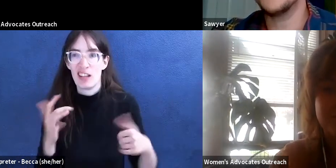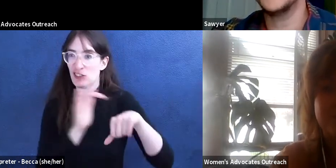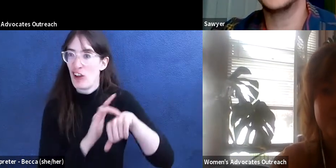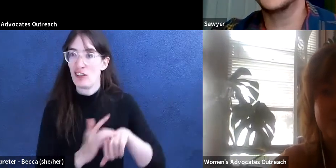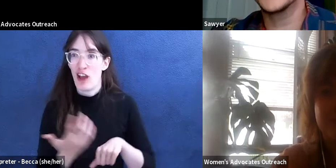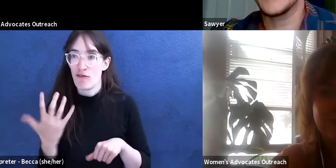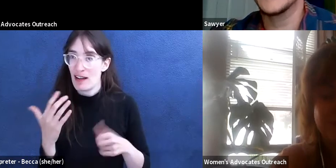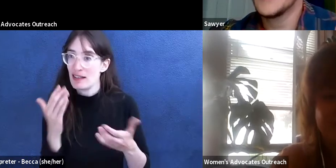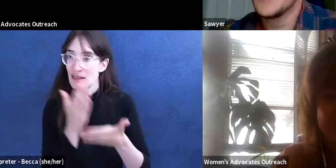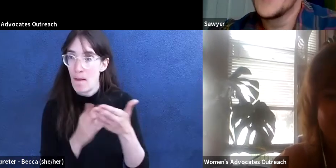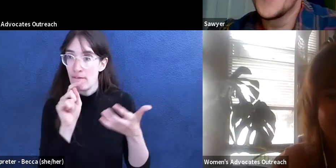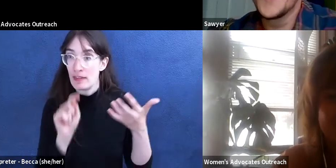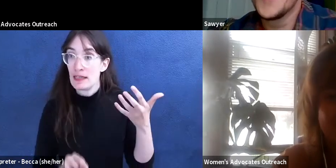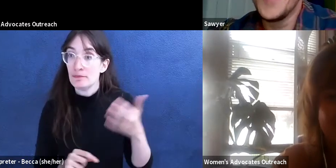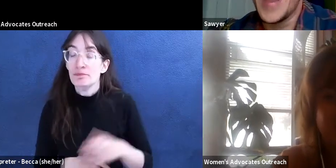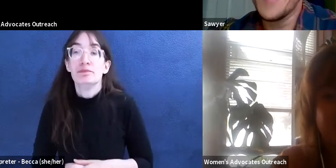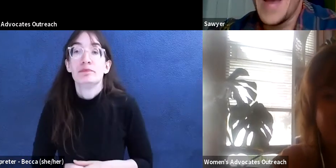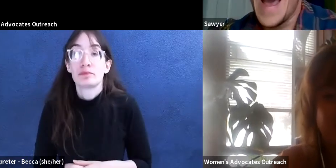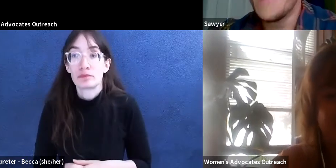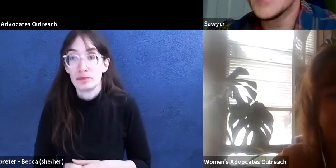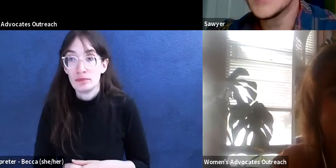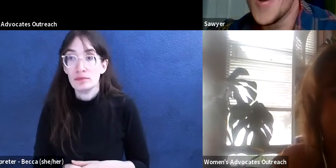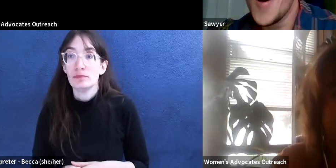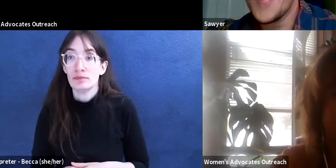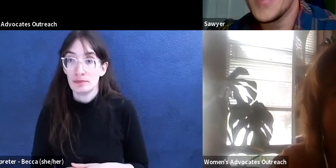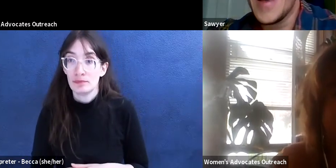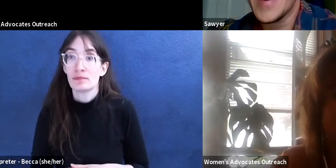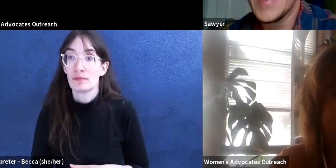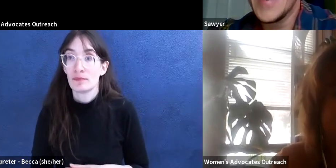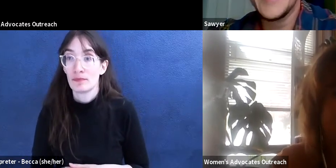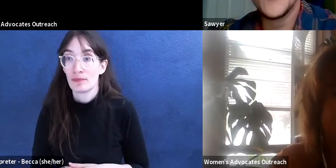One thing that I know I didn't talk about in a lot of detail is like